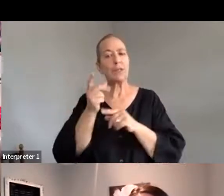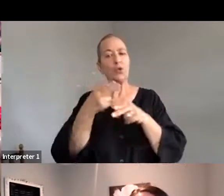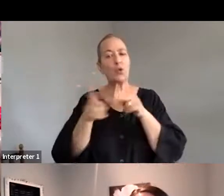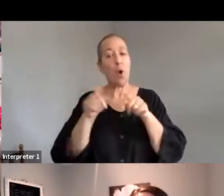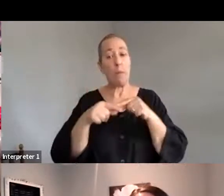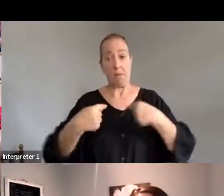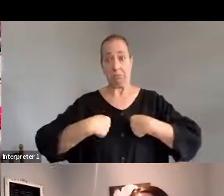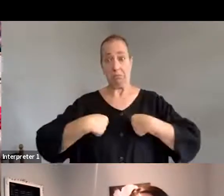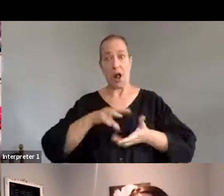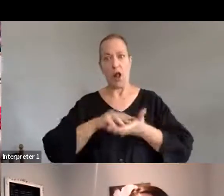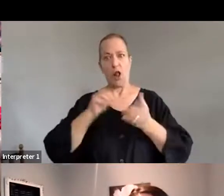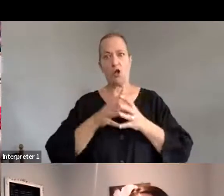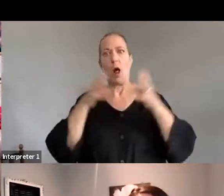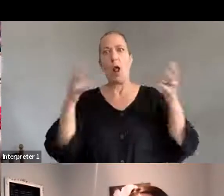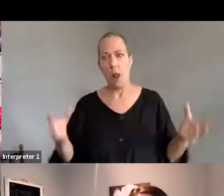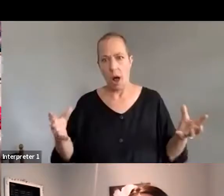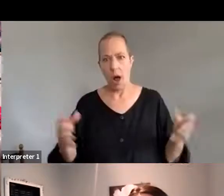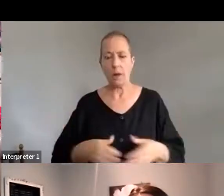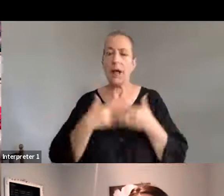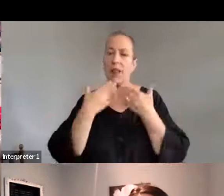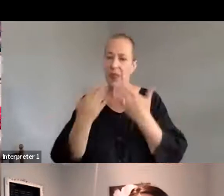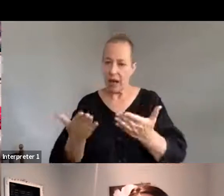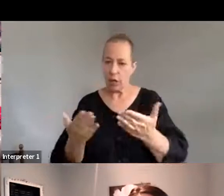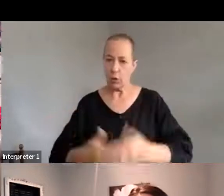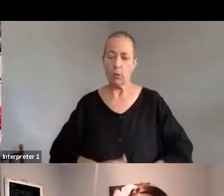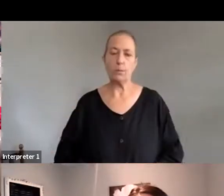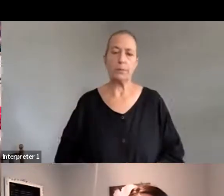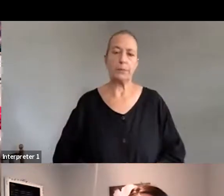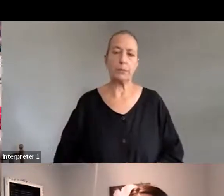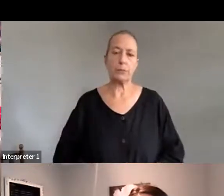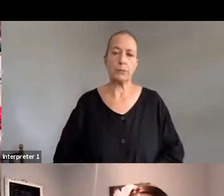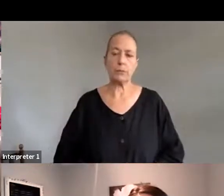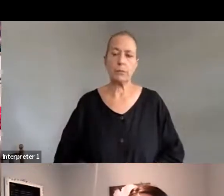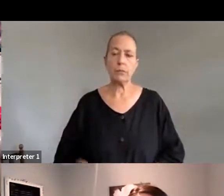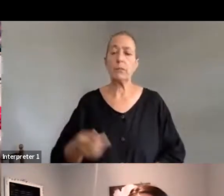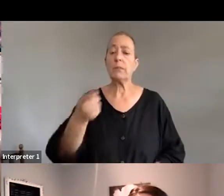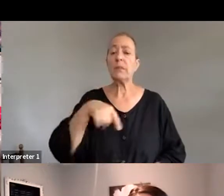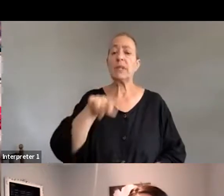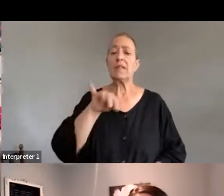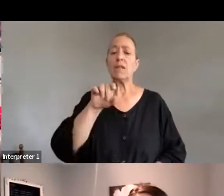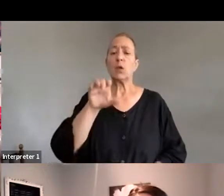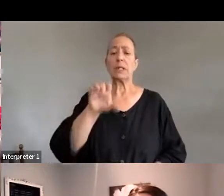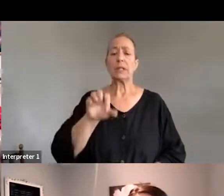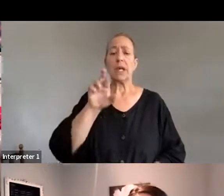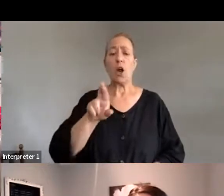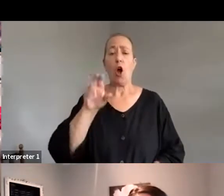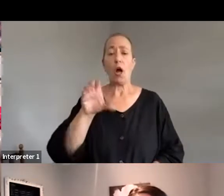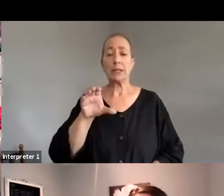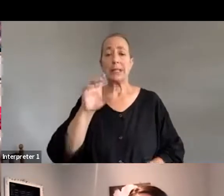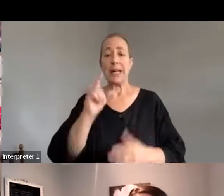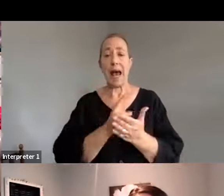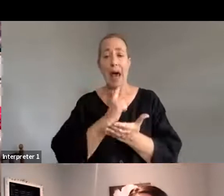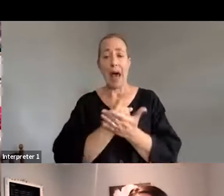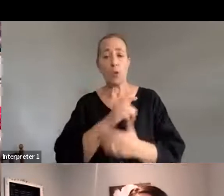So again, thank you. For those of you who require CRC hours, I did